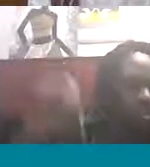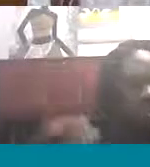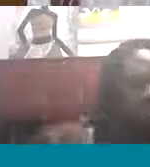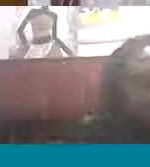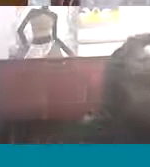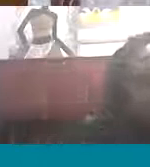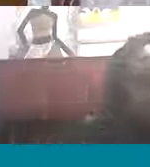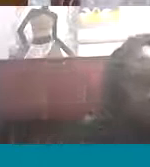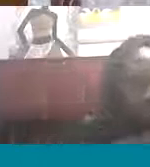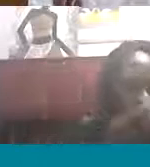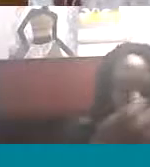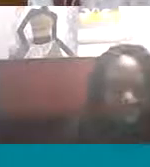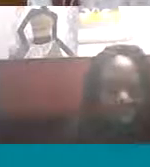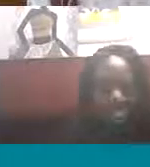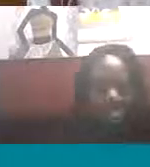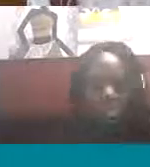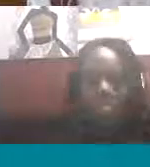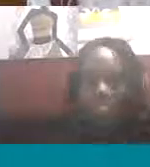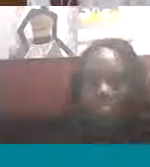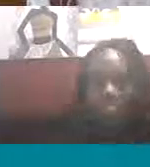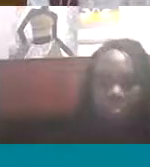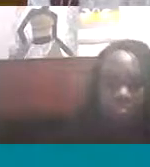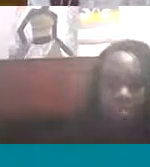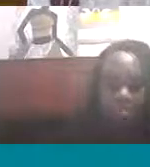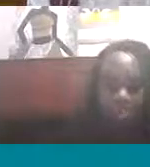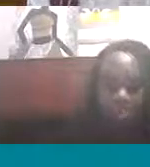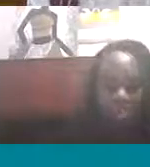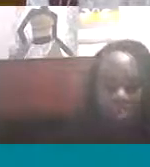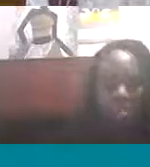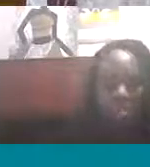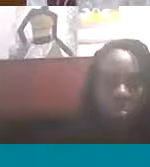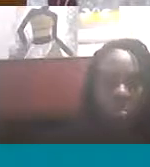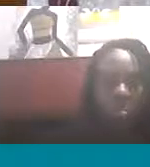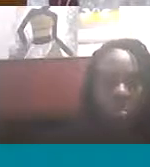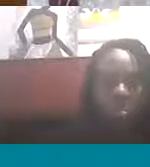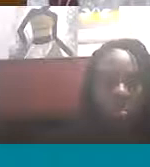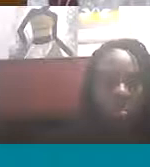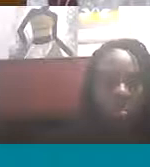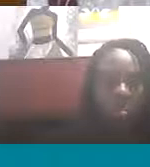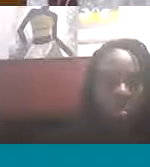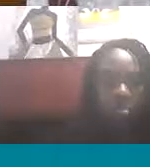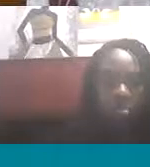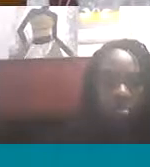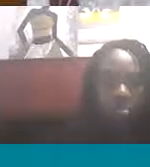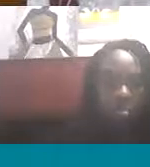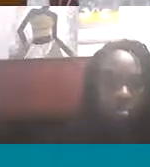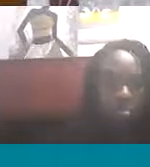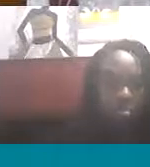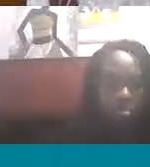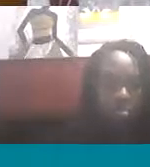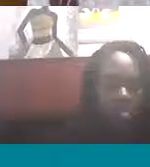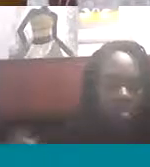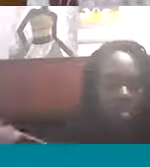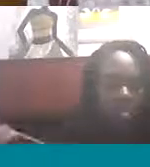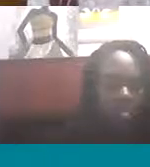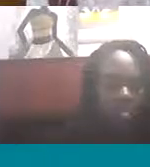Hawaii, which is really rooted in the fight for land back and bodies back. So for